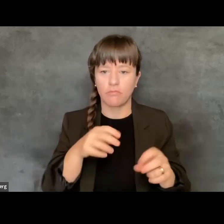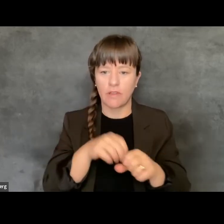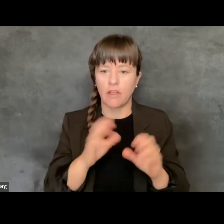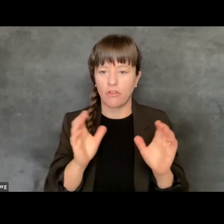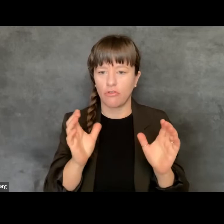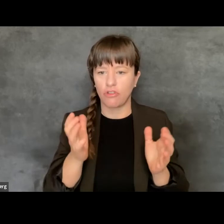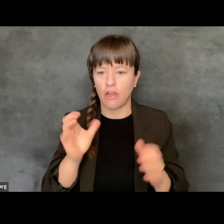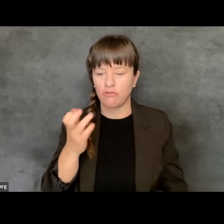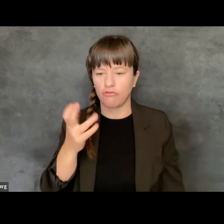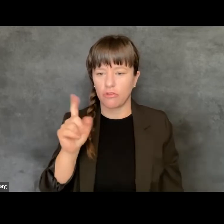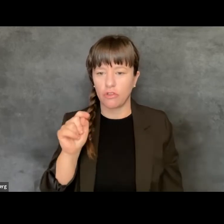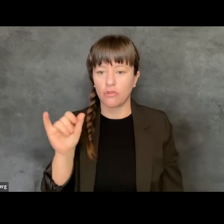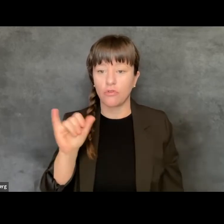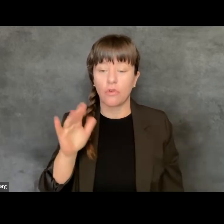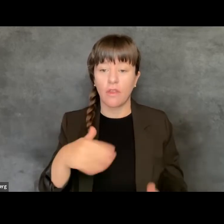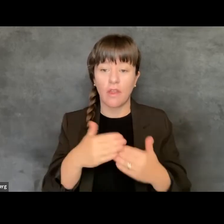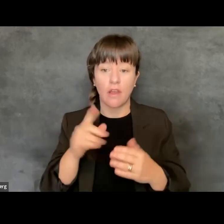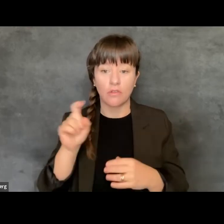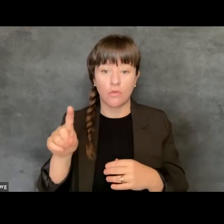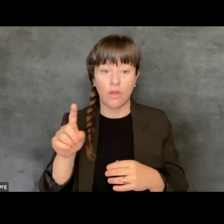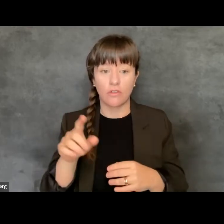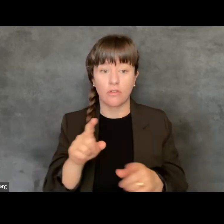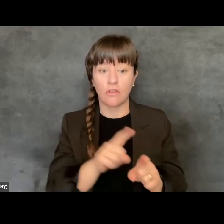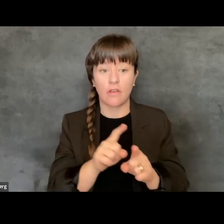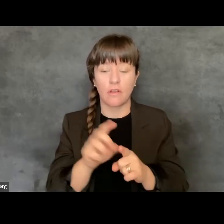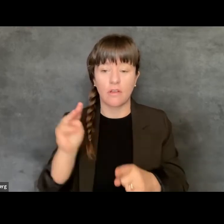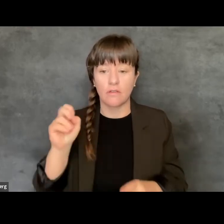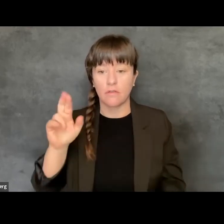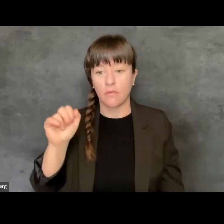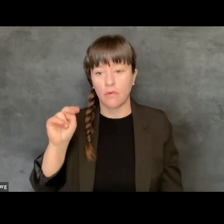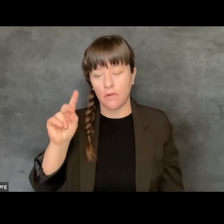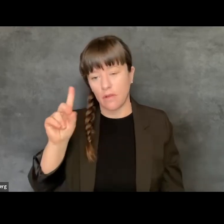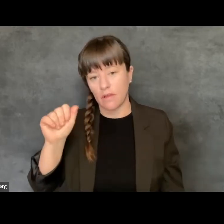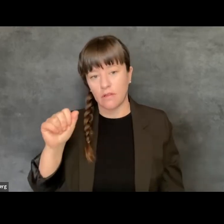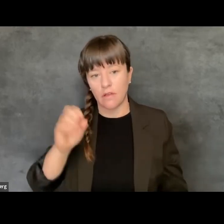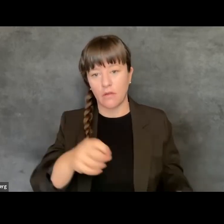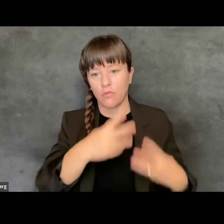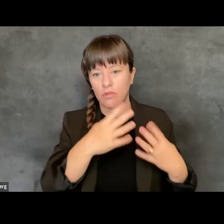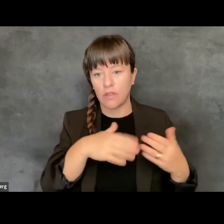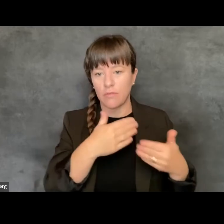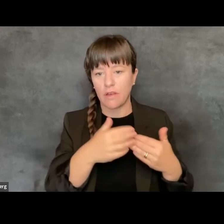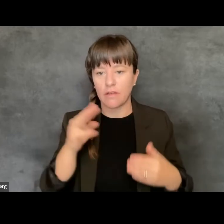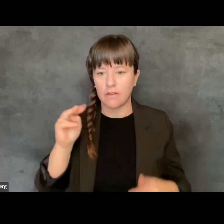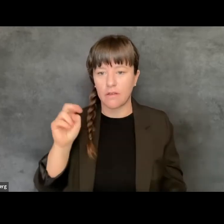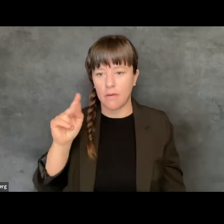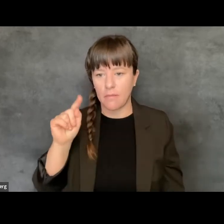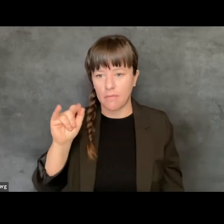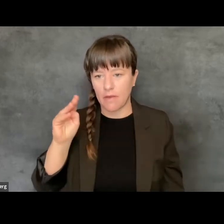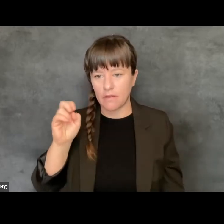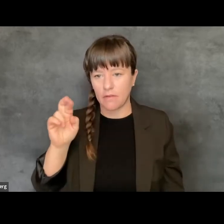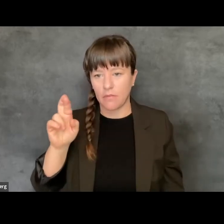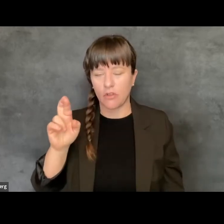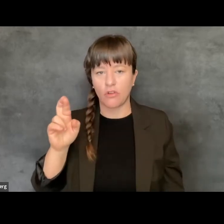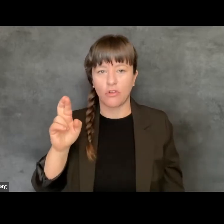So the next question, as Miranda pulls up the next Mentee Meter slide, is, I'm actually